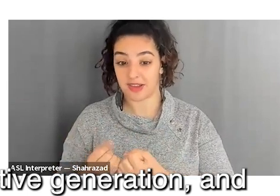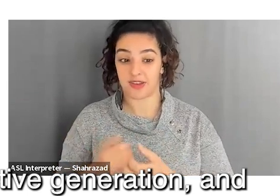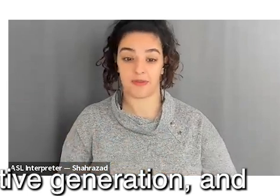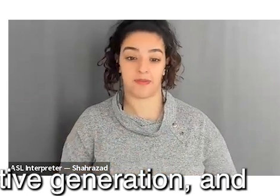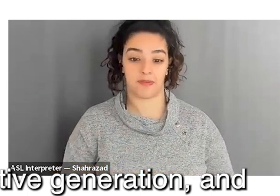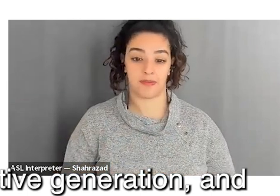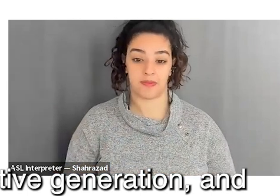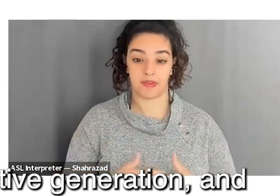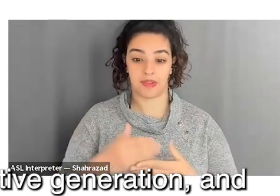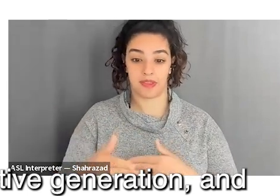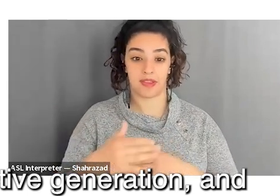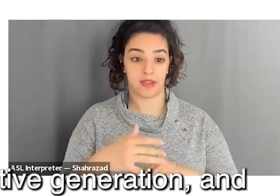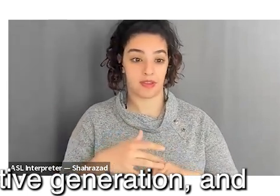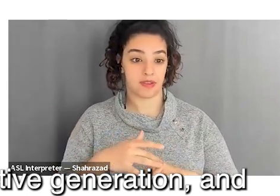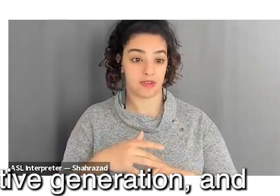please.